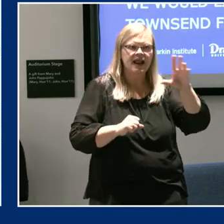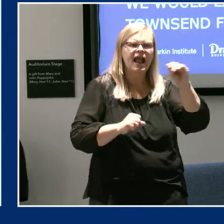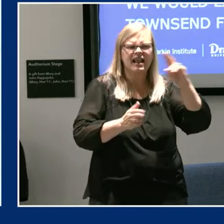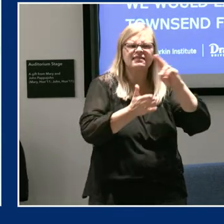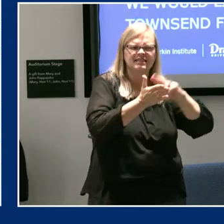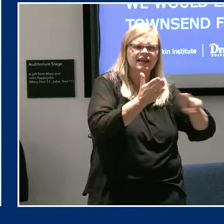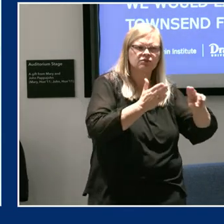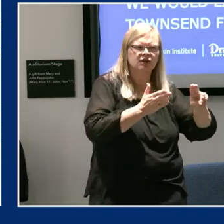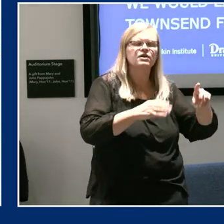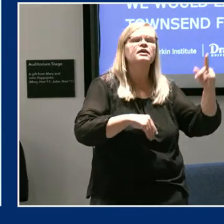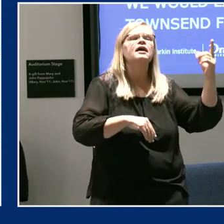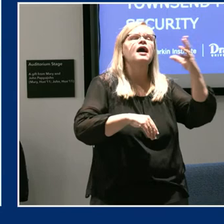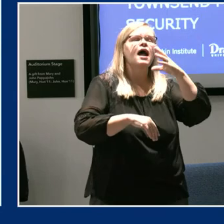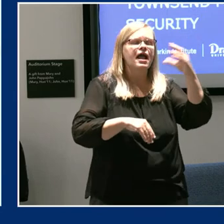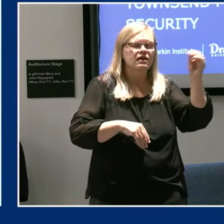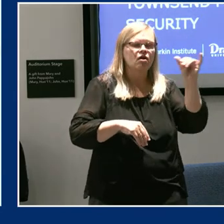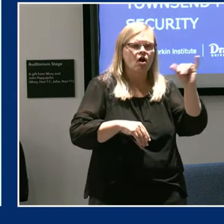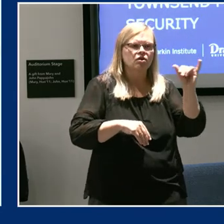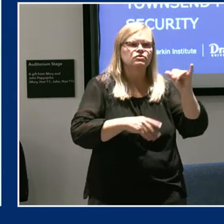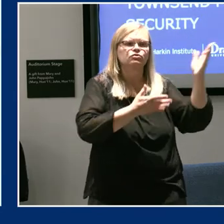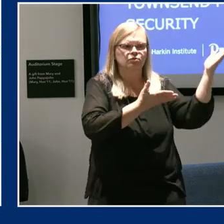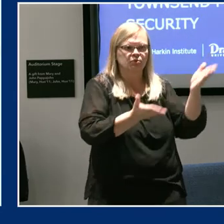Iowa and the Harkin Institute.